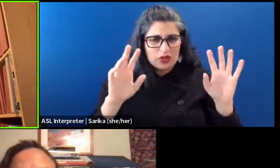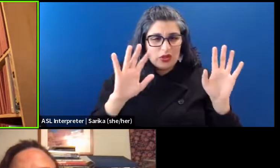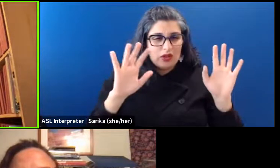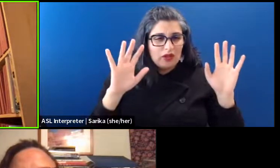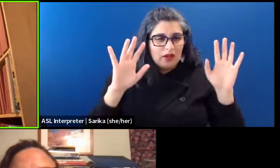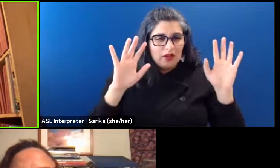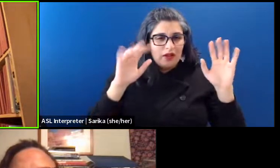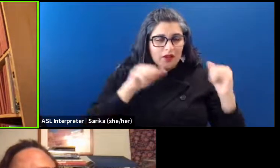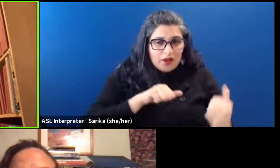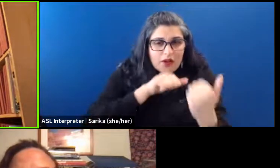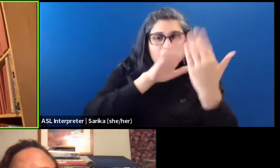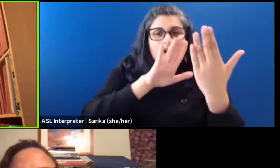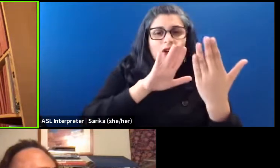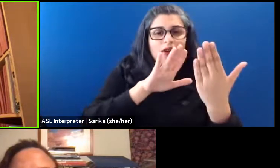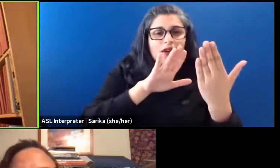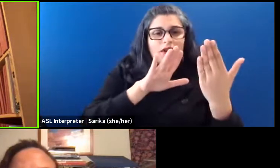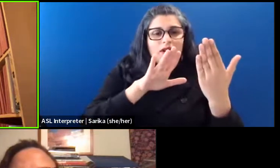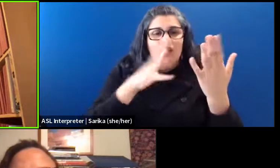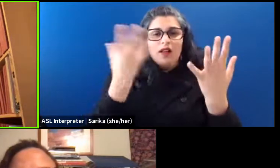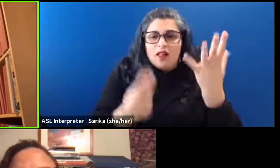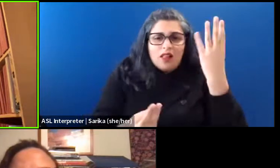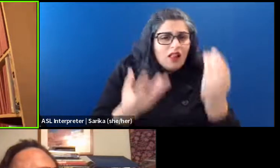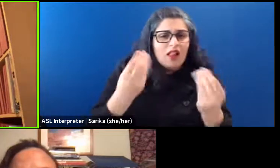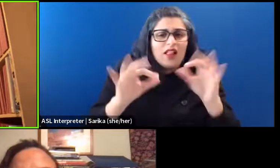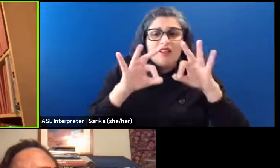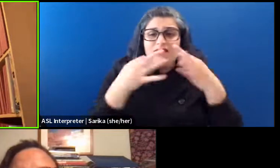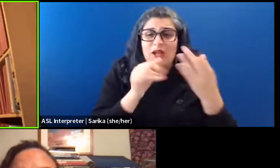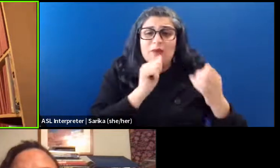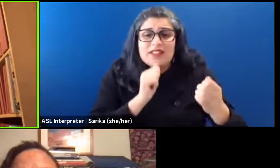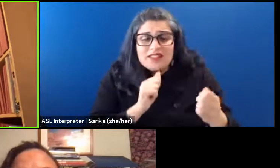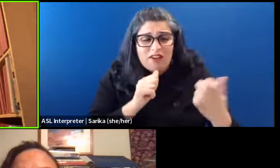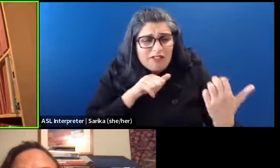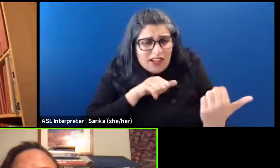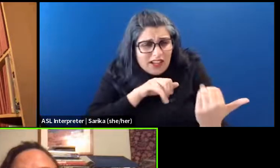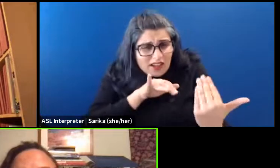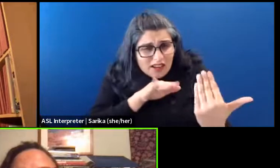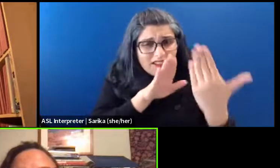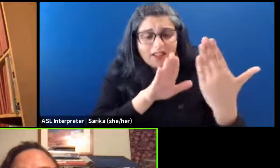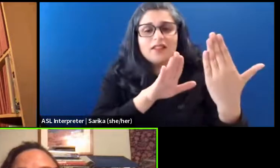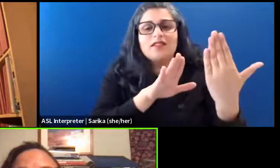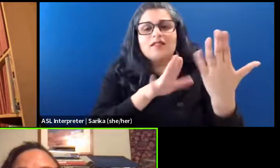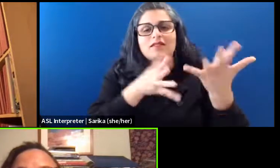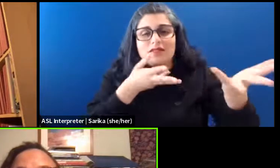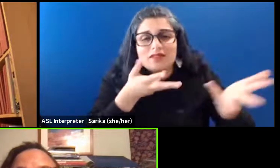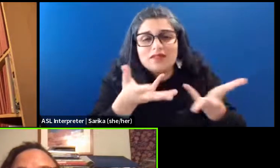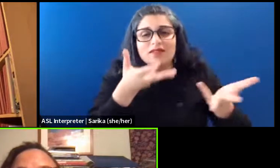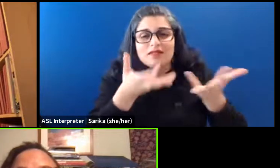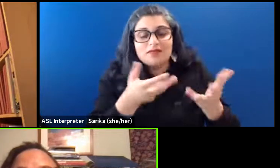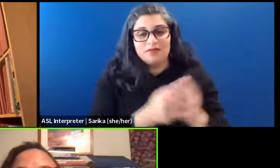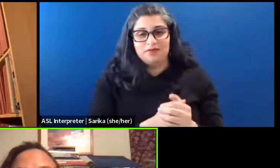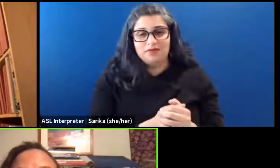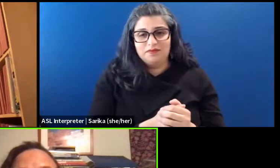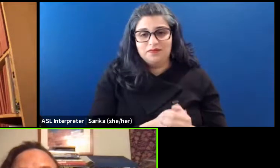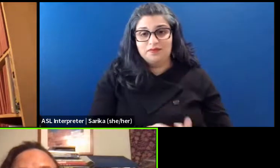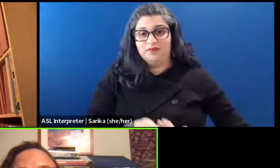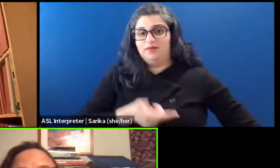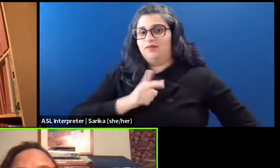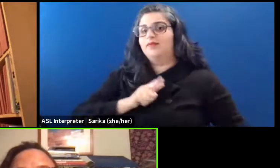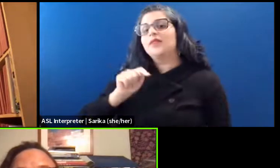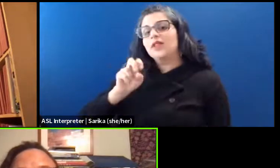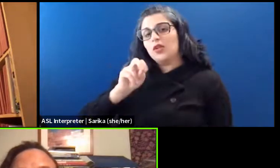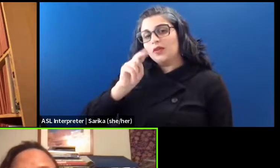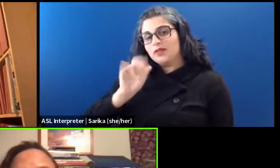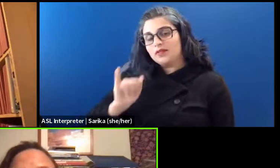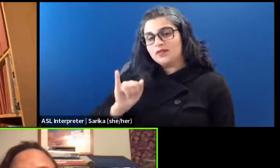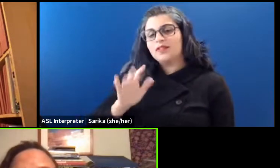and turn towards their family suffering. And yeah. And I think that the part of the power